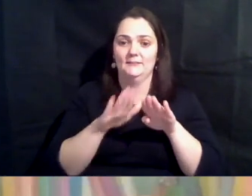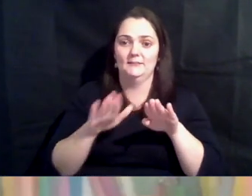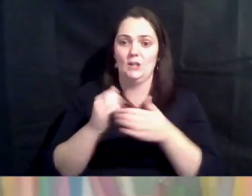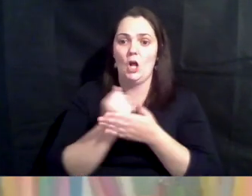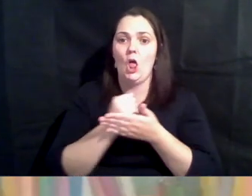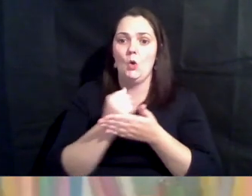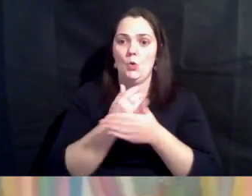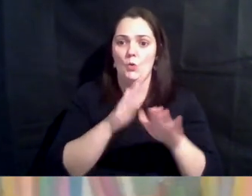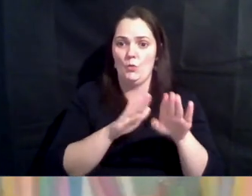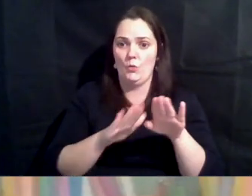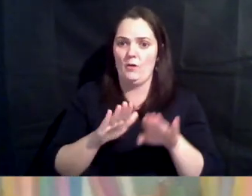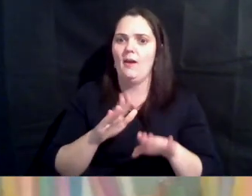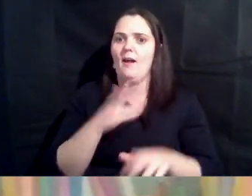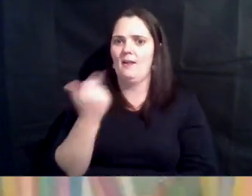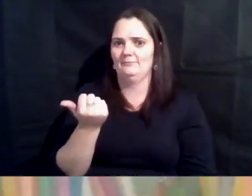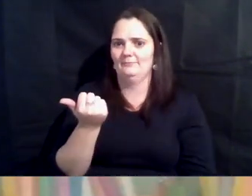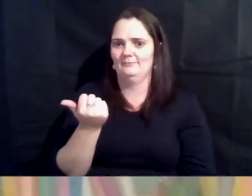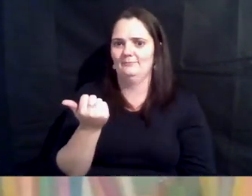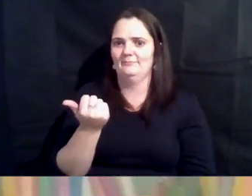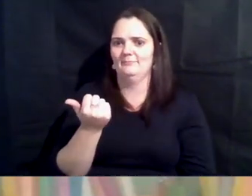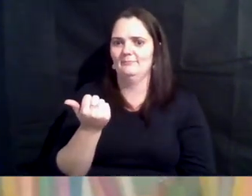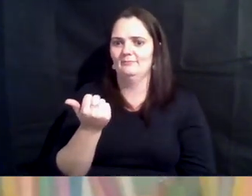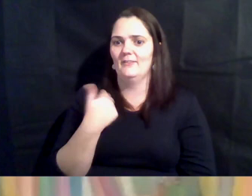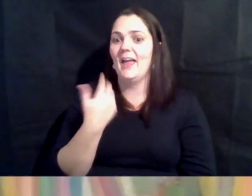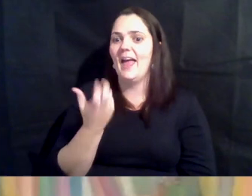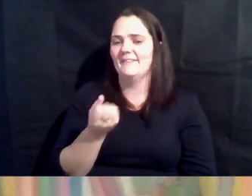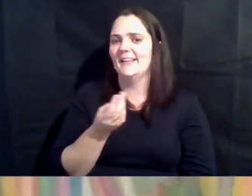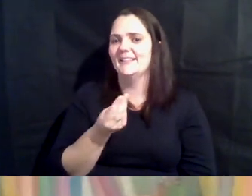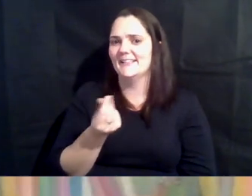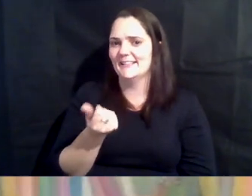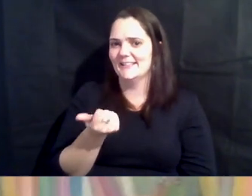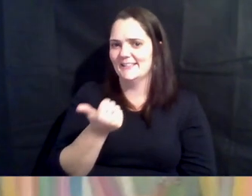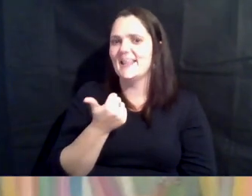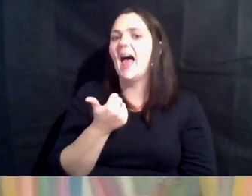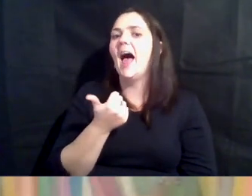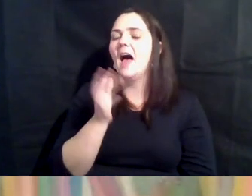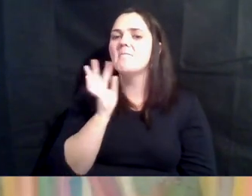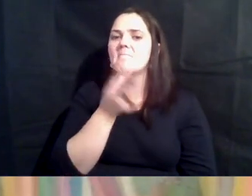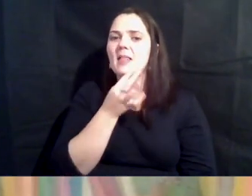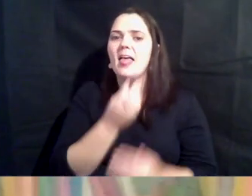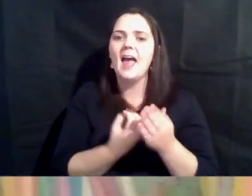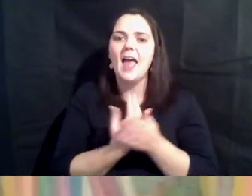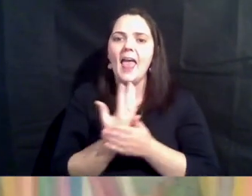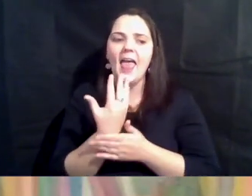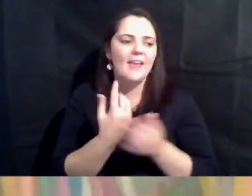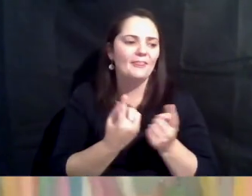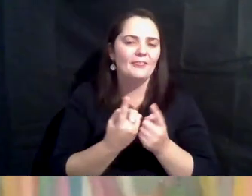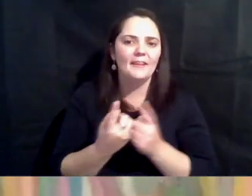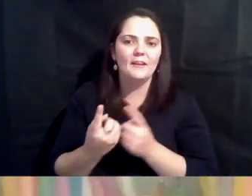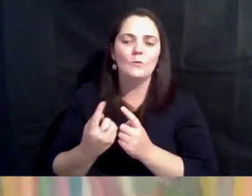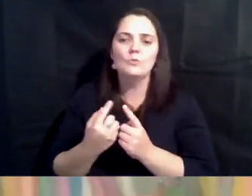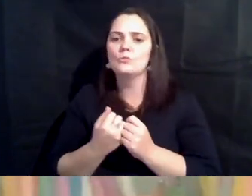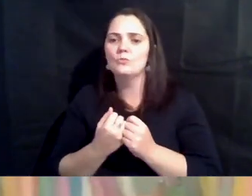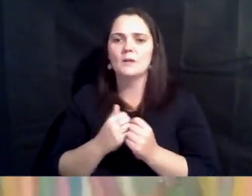nice with this. I actually have some plant resource collage material. Oh, stickers are pretty popular too.